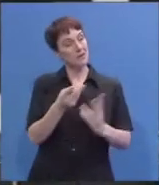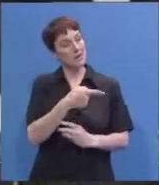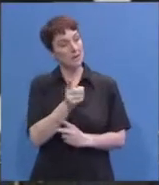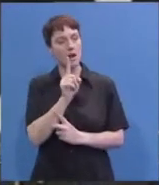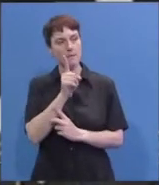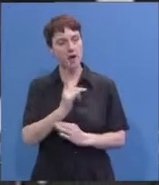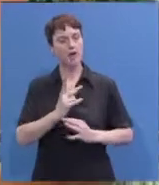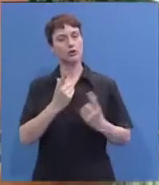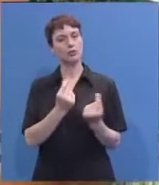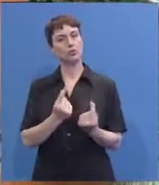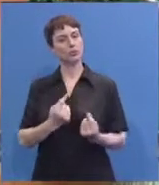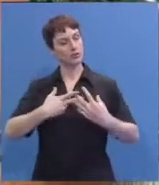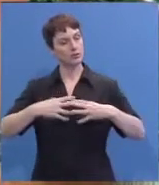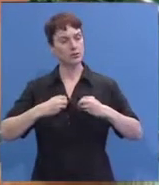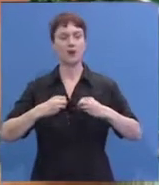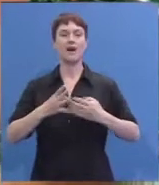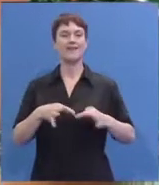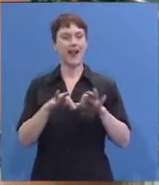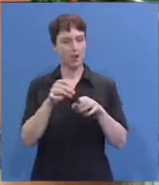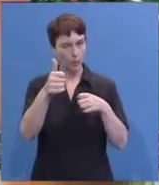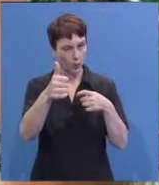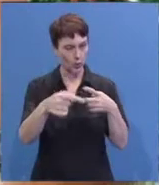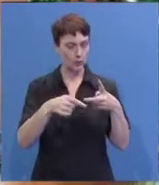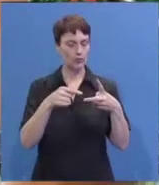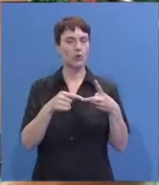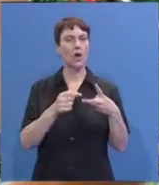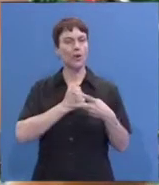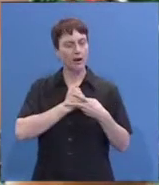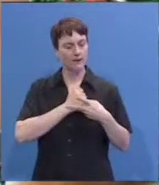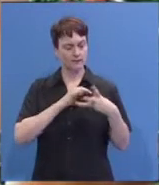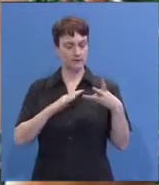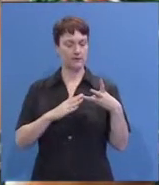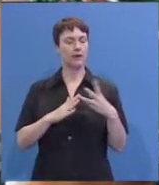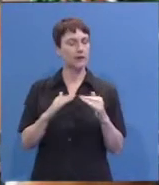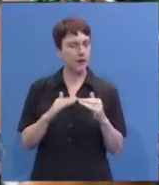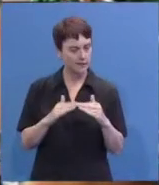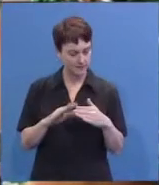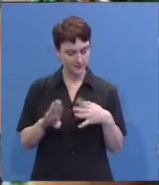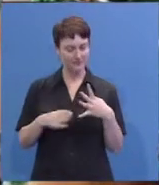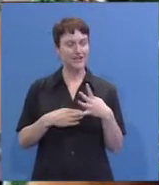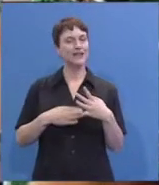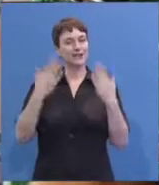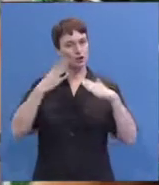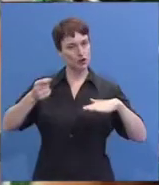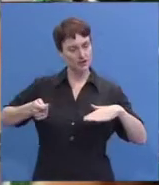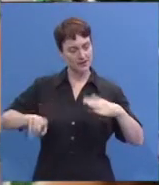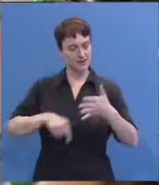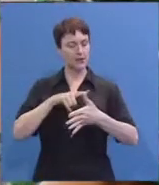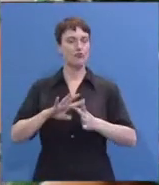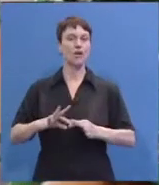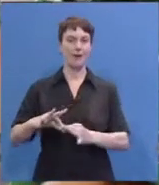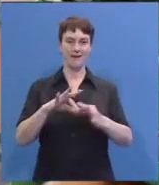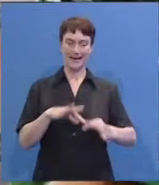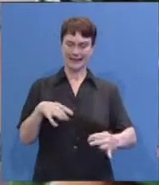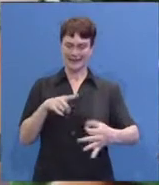embrace are good values of love, of justice, of fairness, of reconciliation.